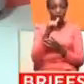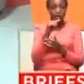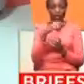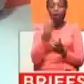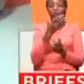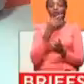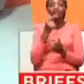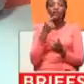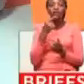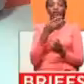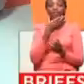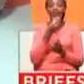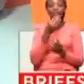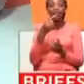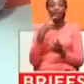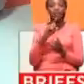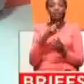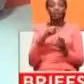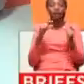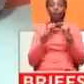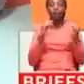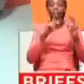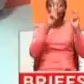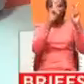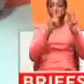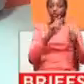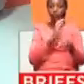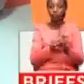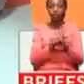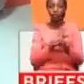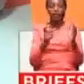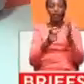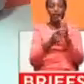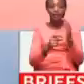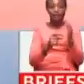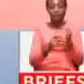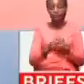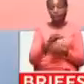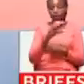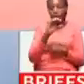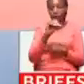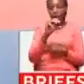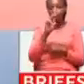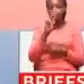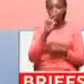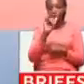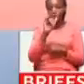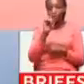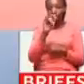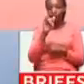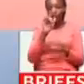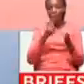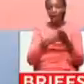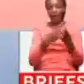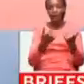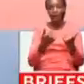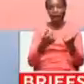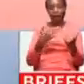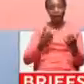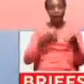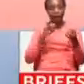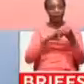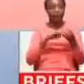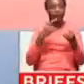archbishop in Silas Kisumu. Owiti. Yeah, his name was Silas Owiti. And now his wife is the archbishop